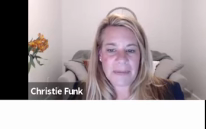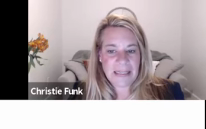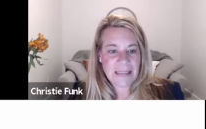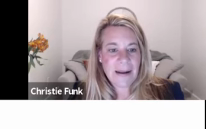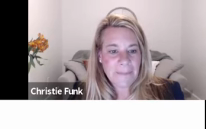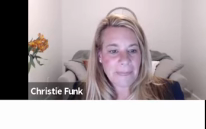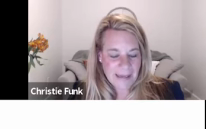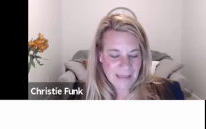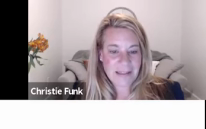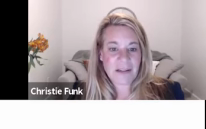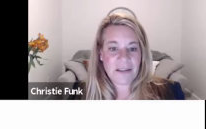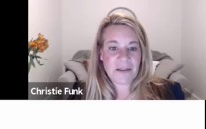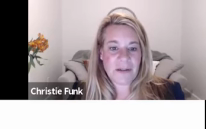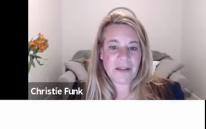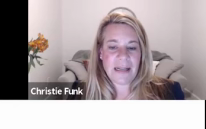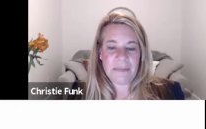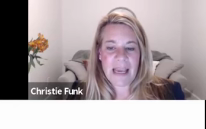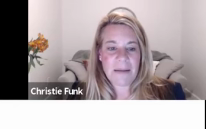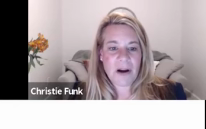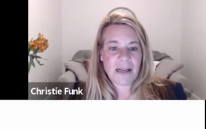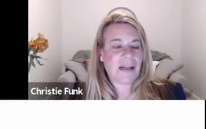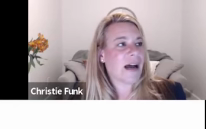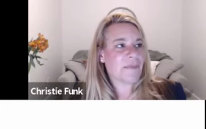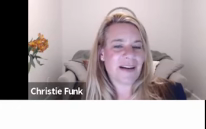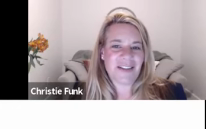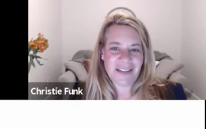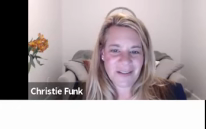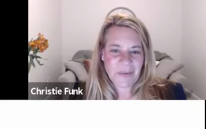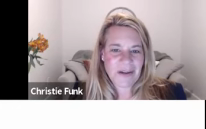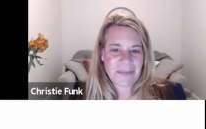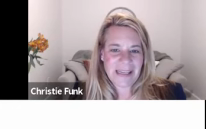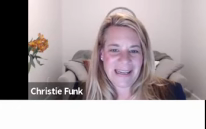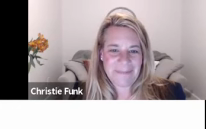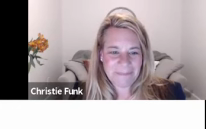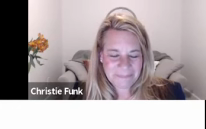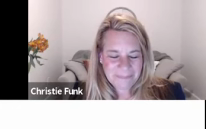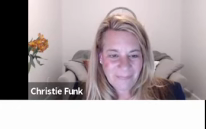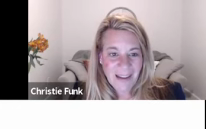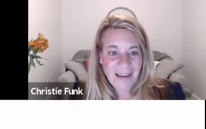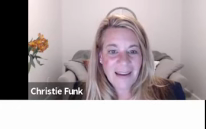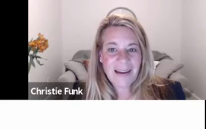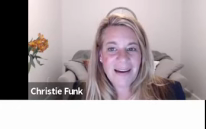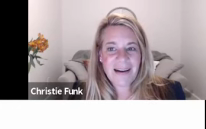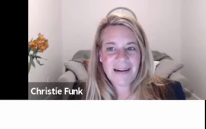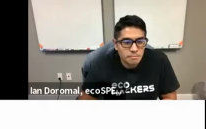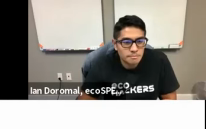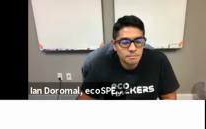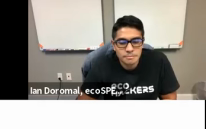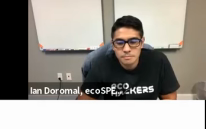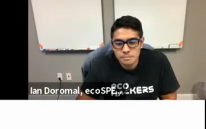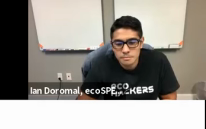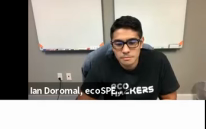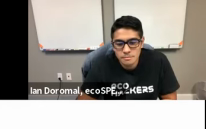startup companies. Ian has also earned an MBA in marketing and operations. So welcome, Ian. Thank you.